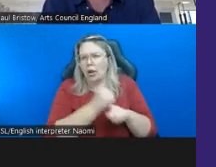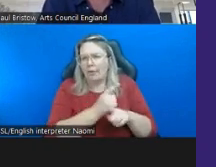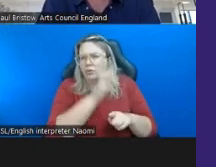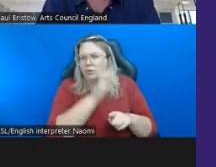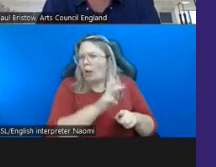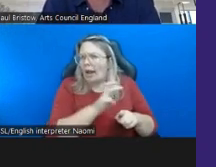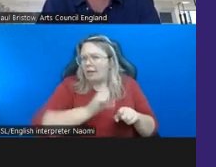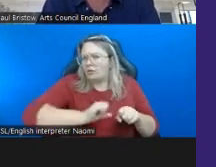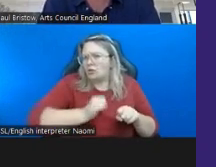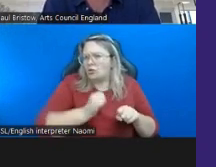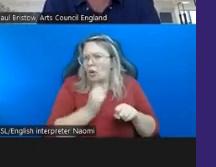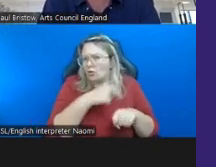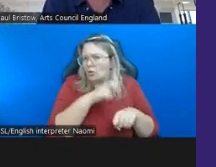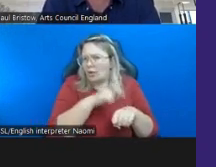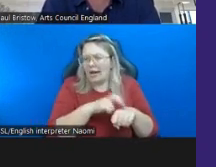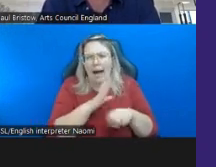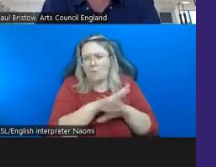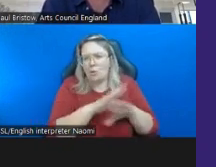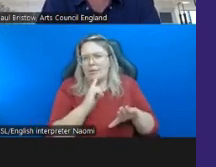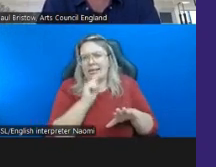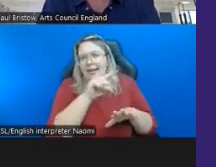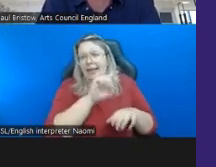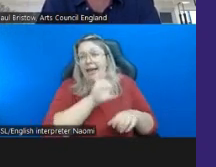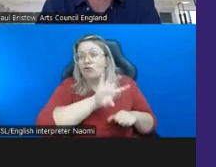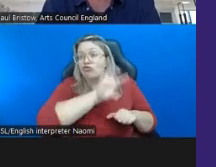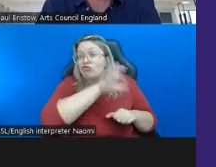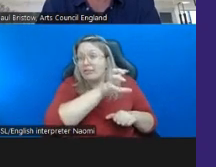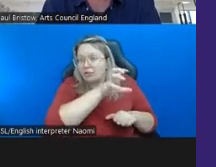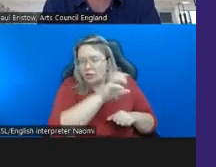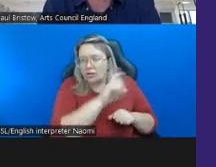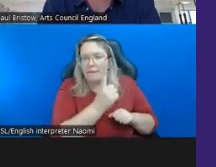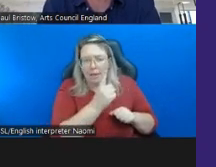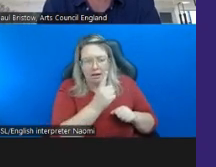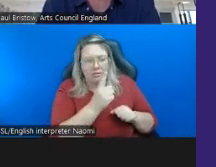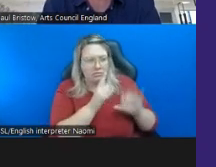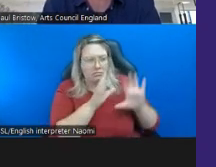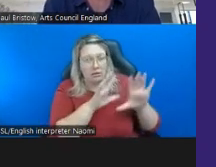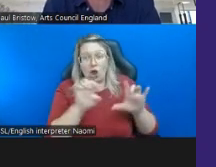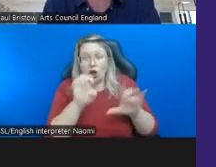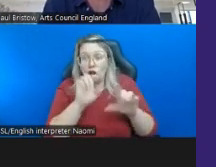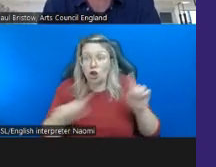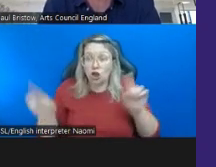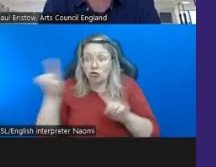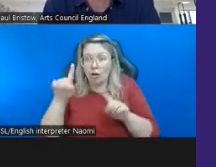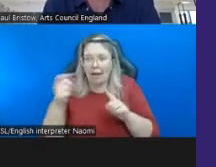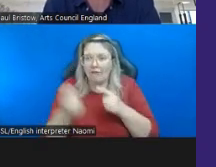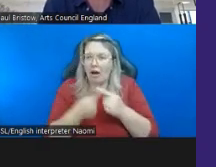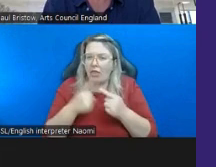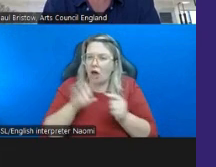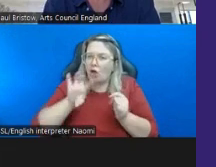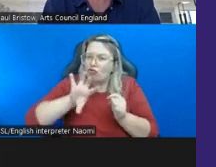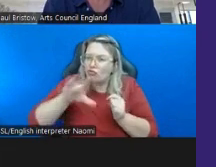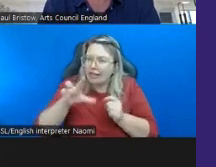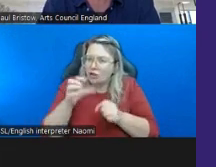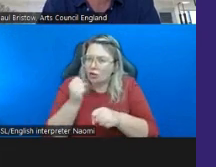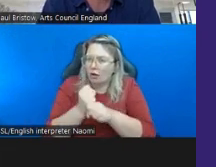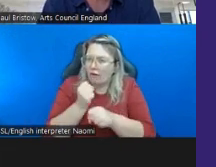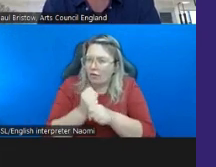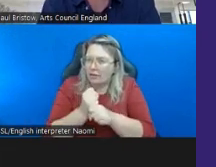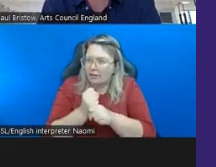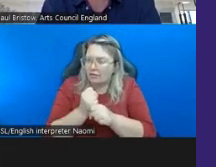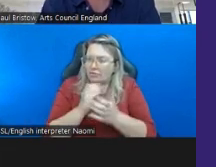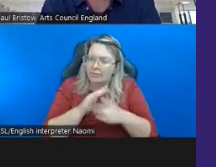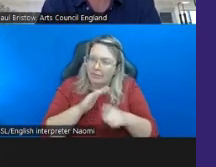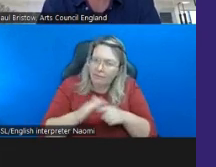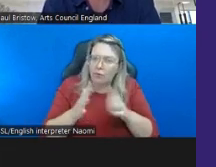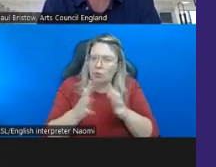got in trouble for that before. But you do see that elsewhere in Europe, where regional government's a really important part of how things get done.